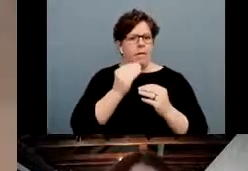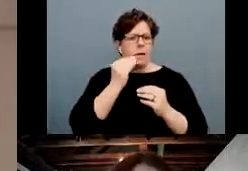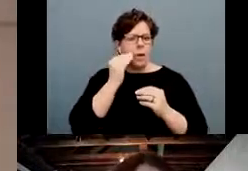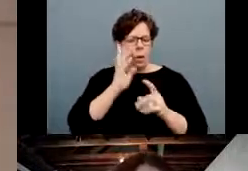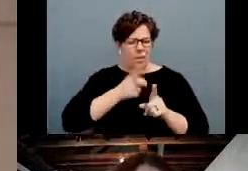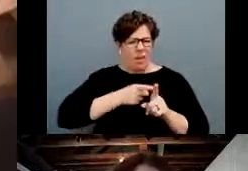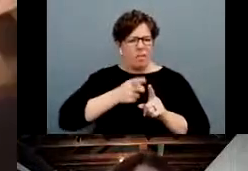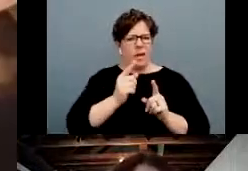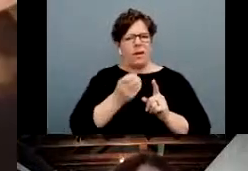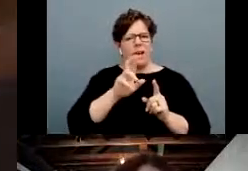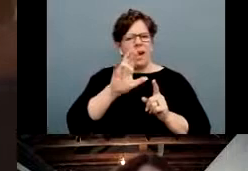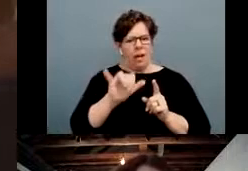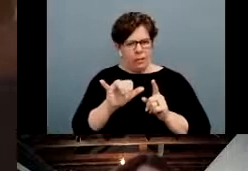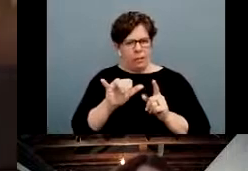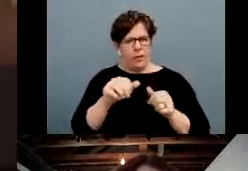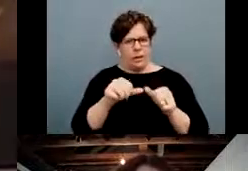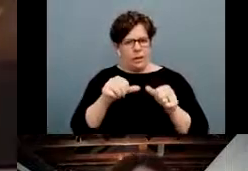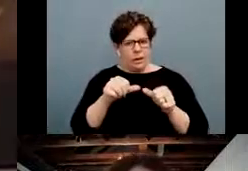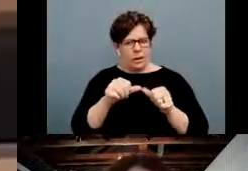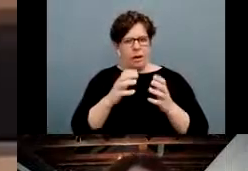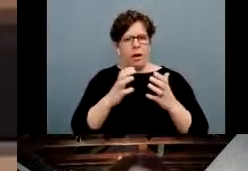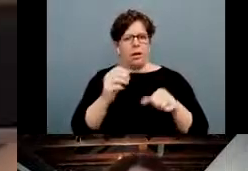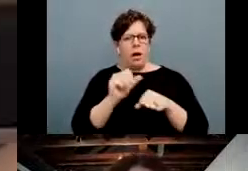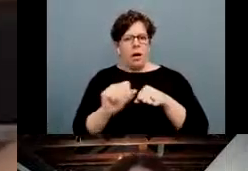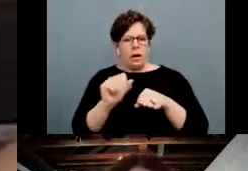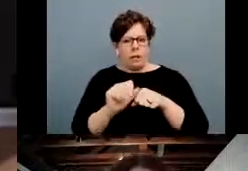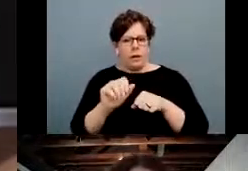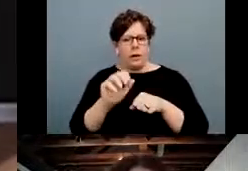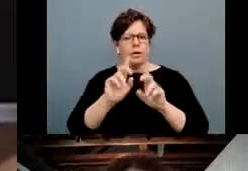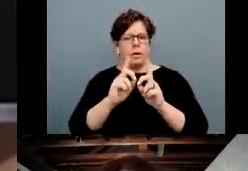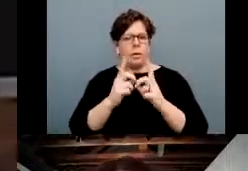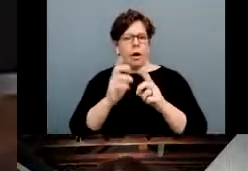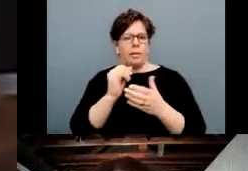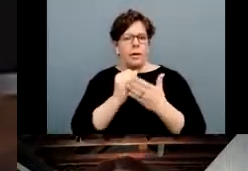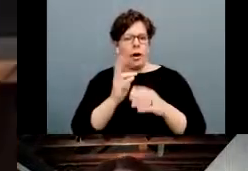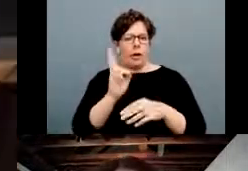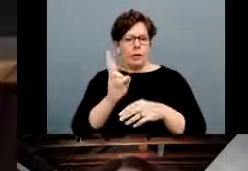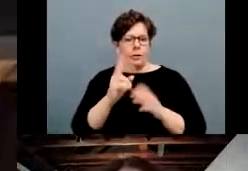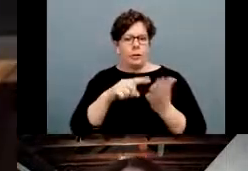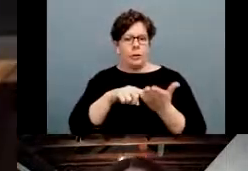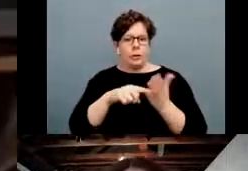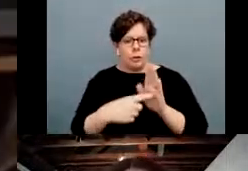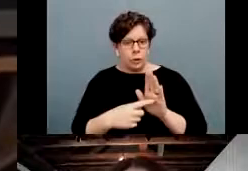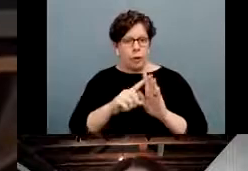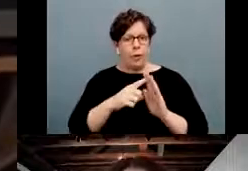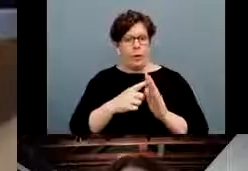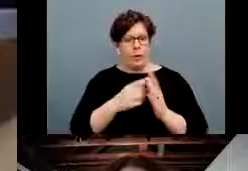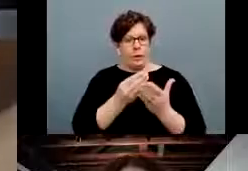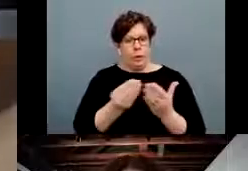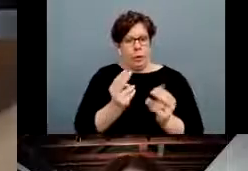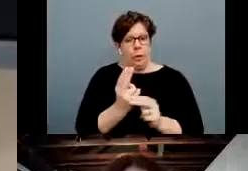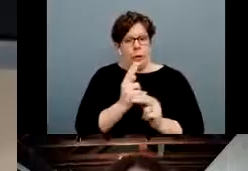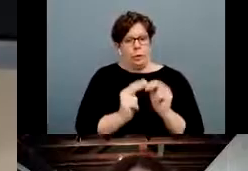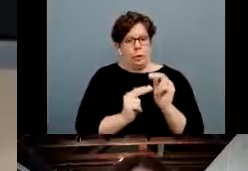saw. So painstaking work was done by the Department of Arts and History to reveal the original materials that were used to build, insulate,